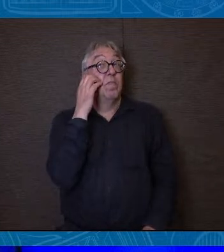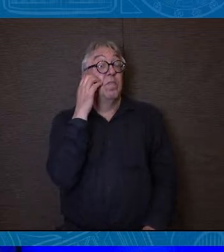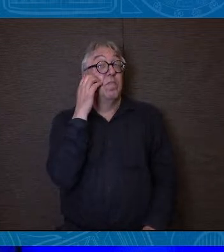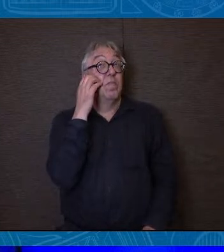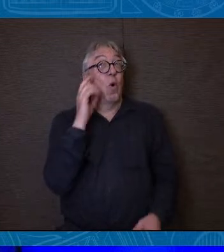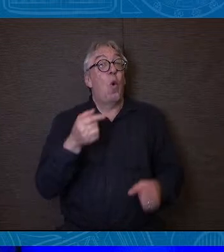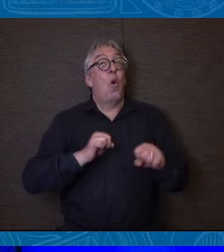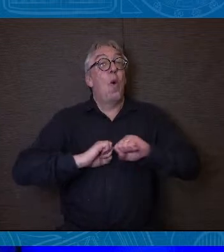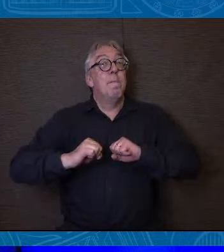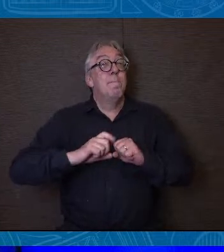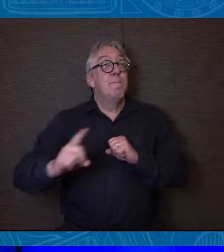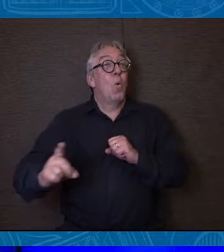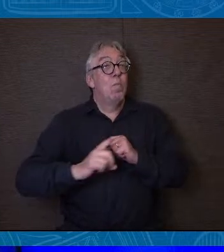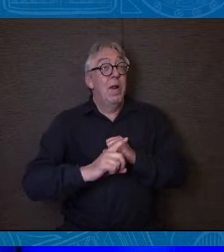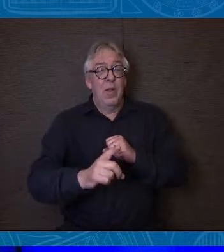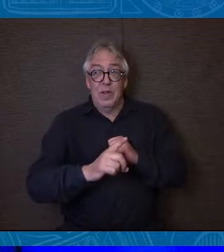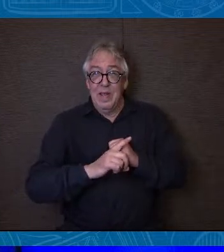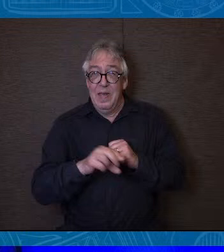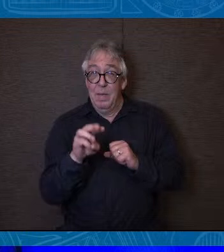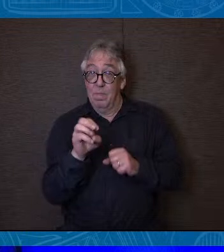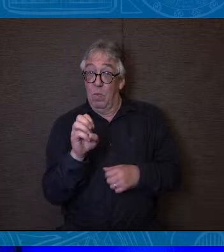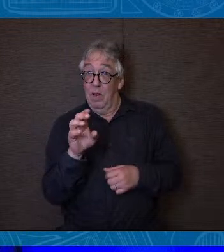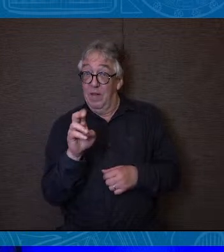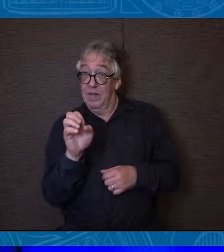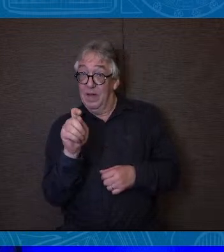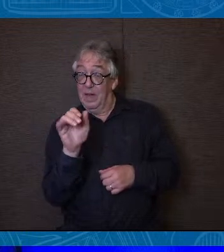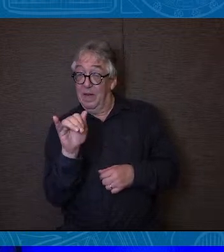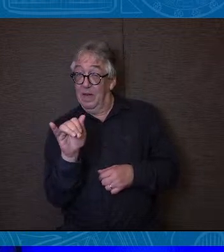But what we hear that they are